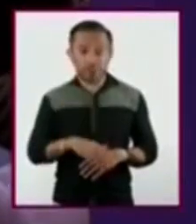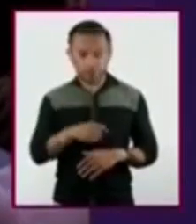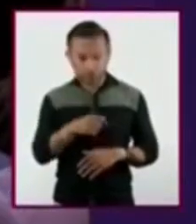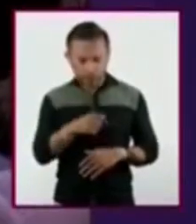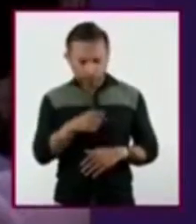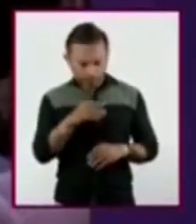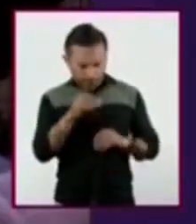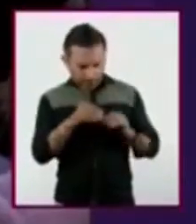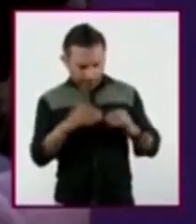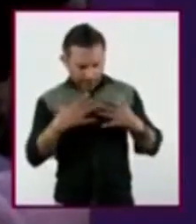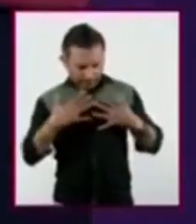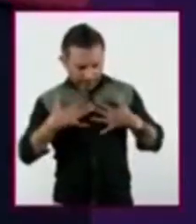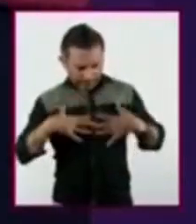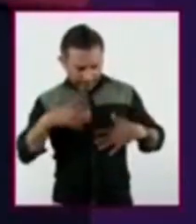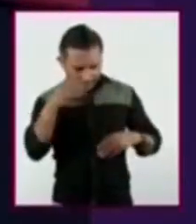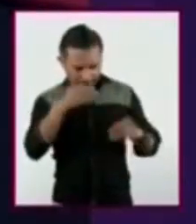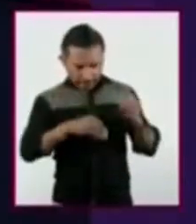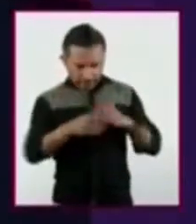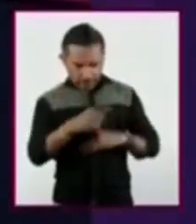princess costume,